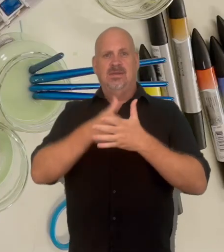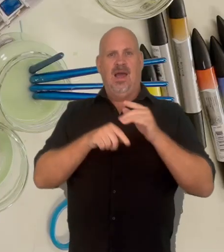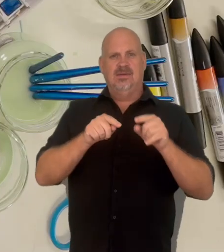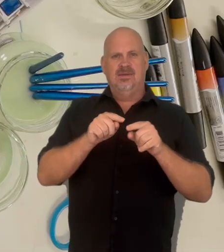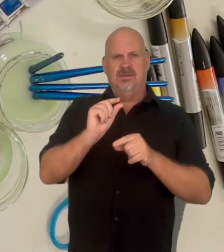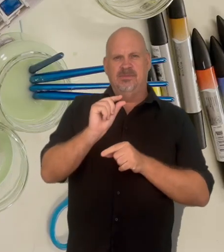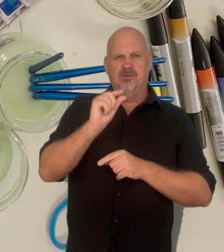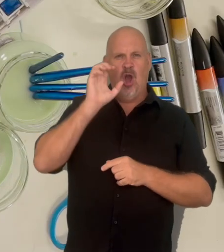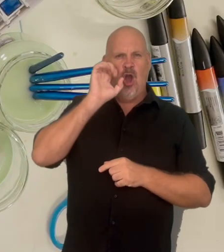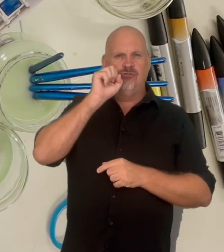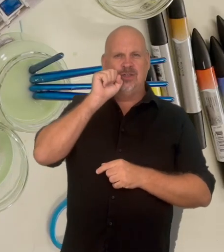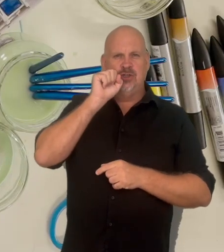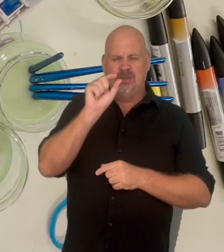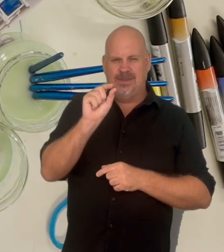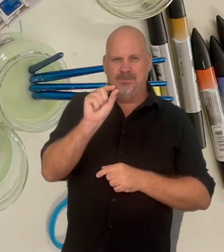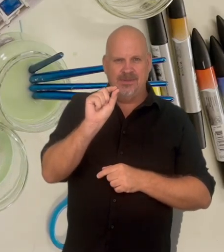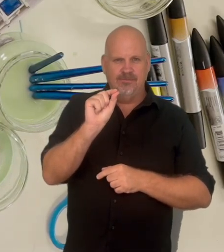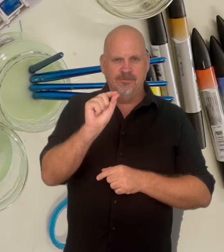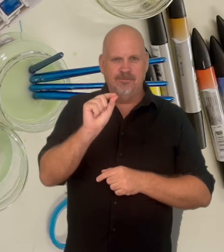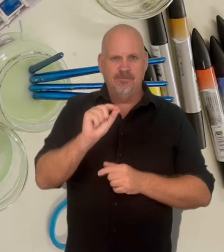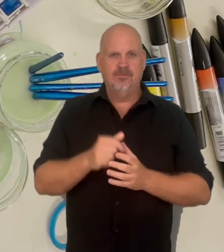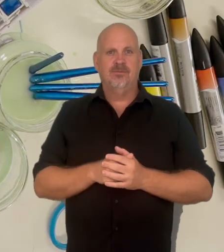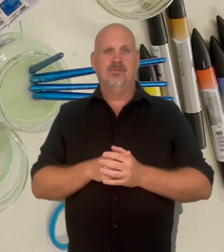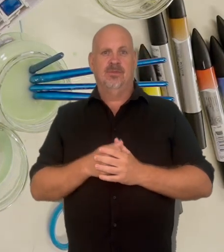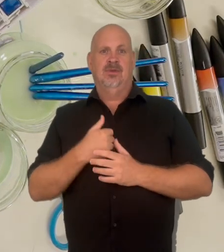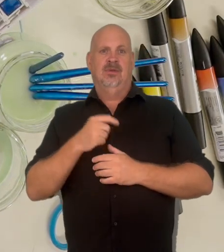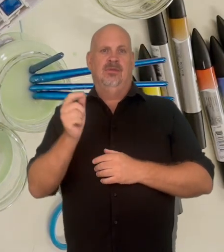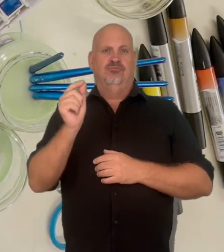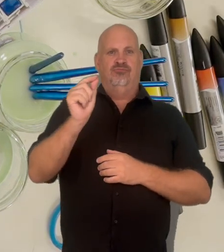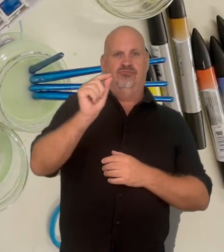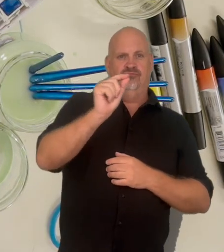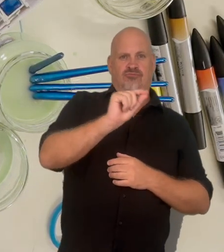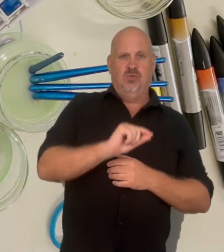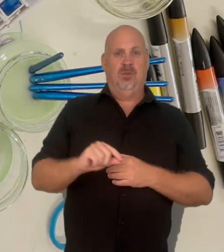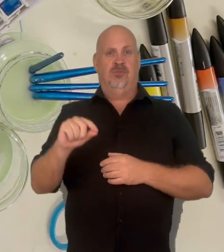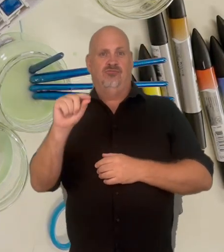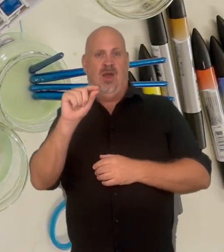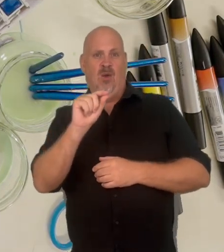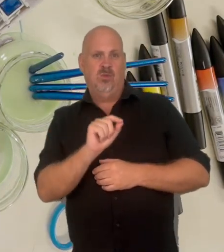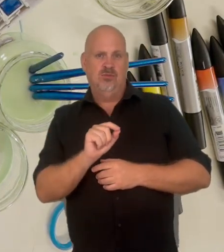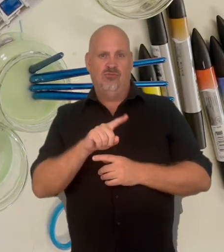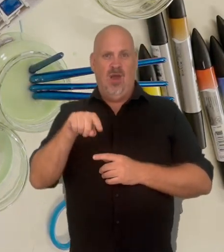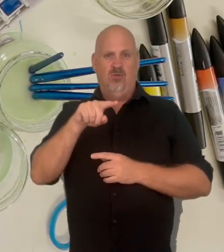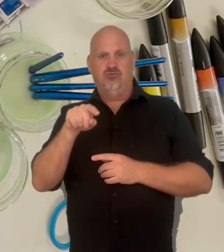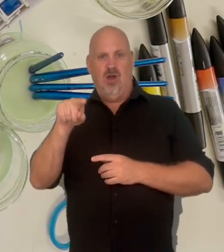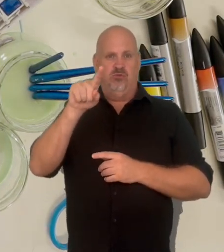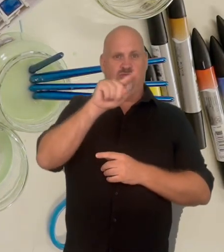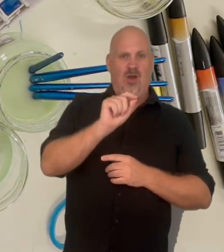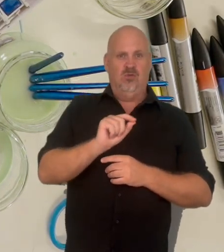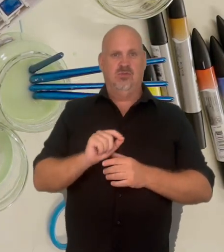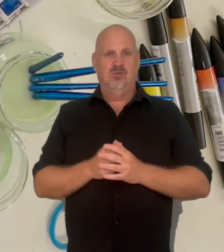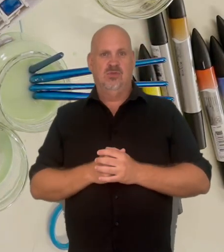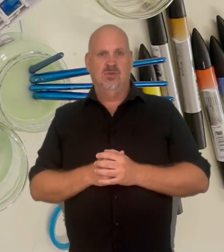with a tiny bit of the orange. And I'm going to just bring that swoop in and down and around and not